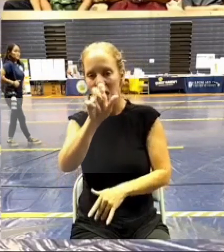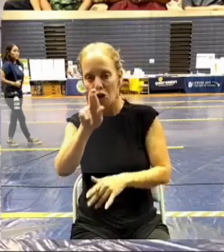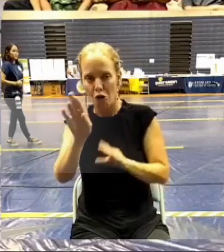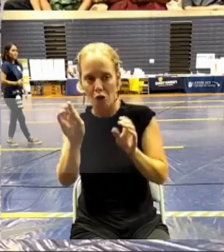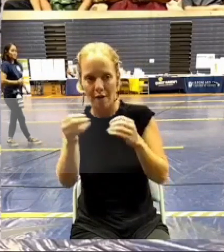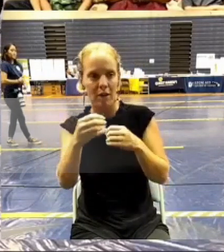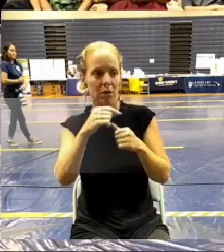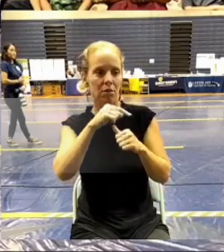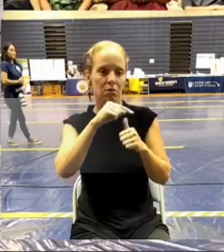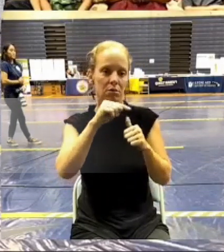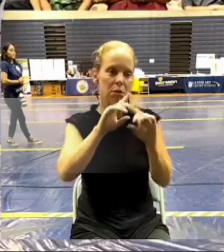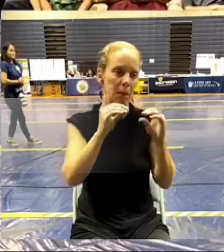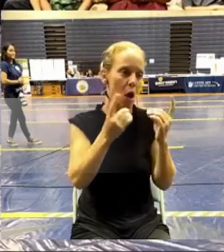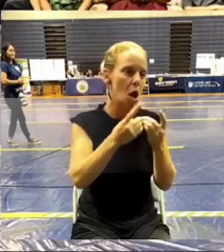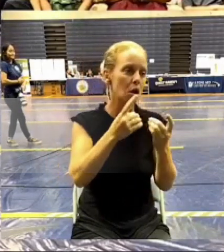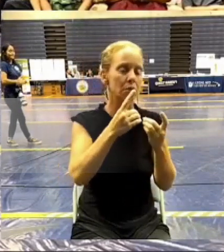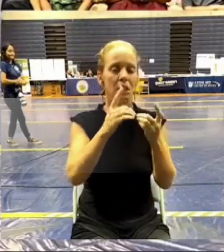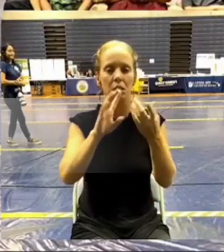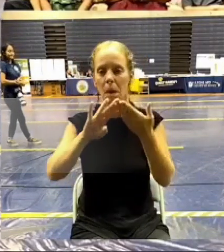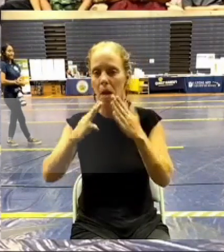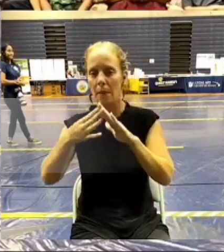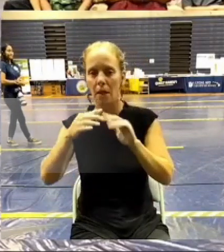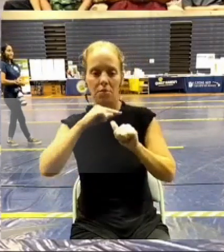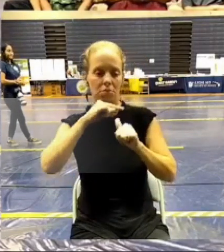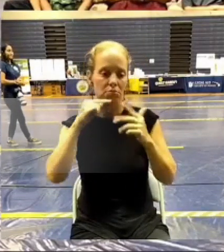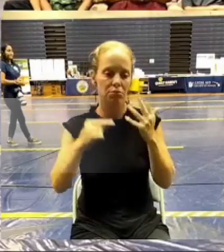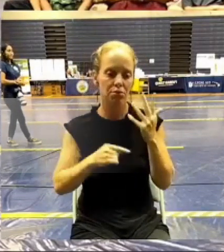office, other departments, input from the public.